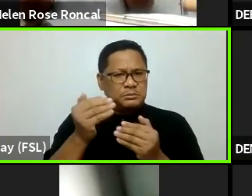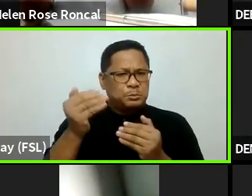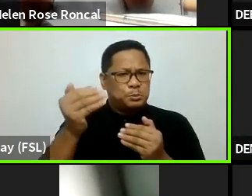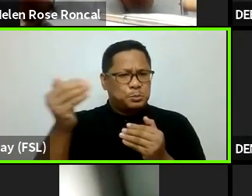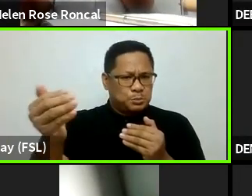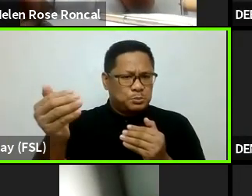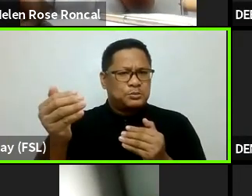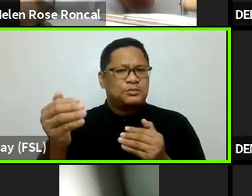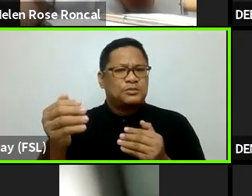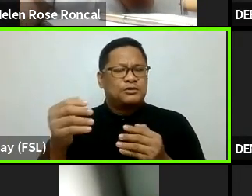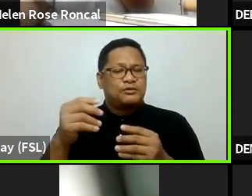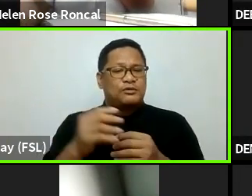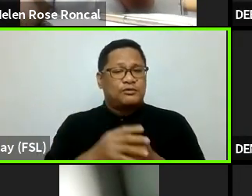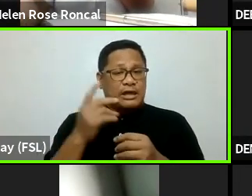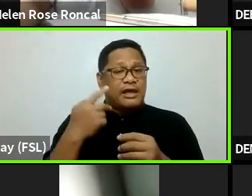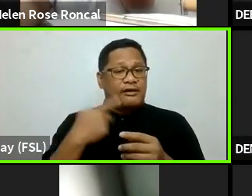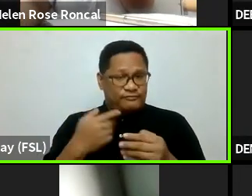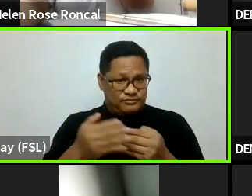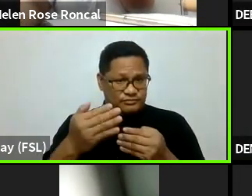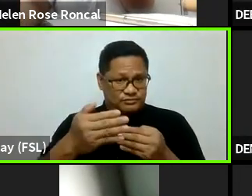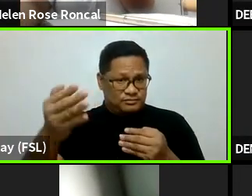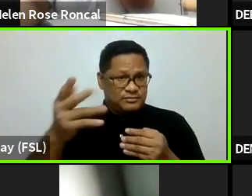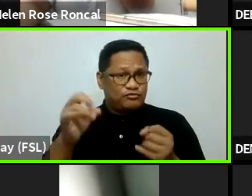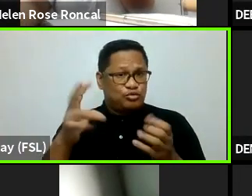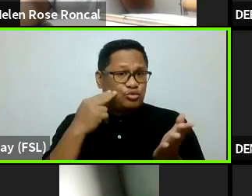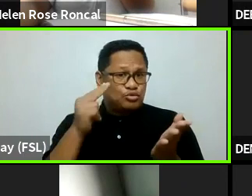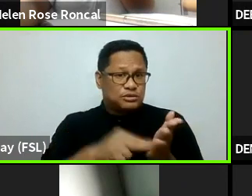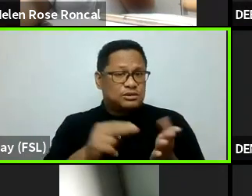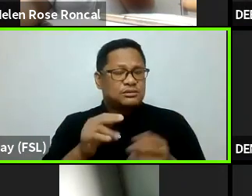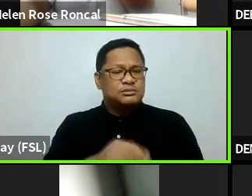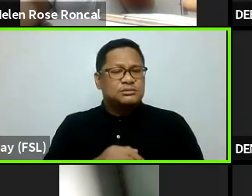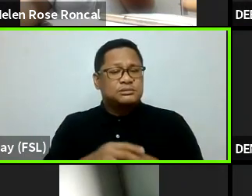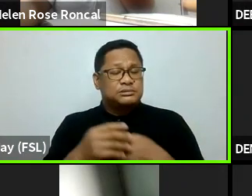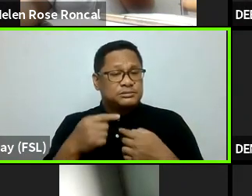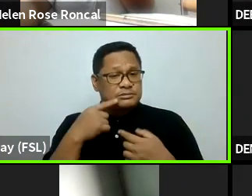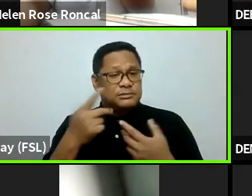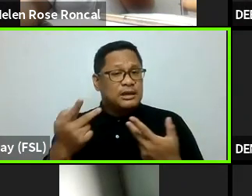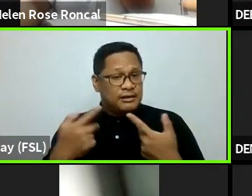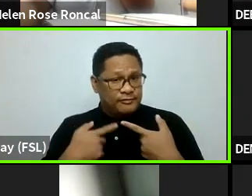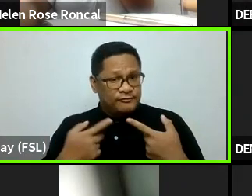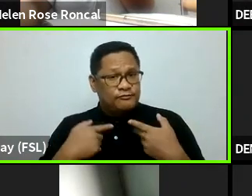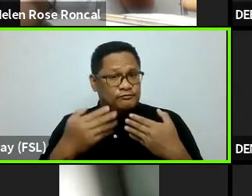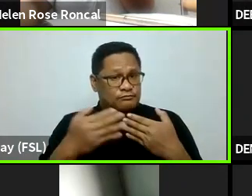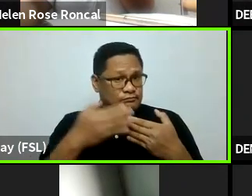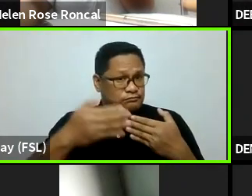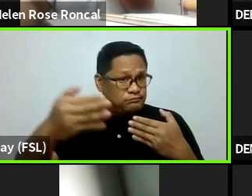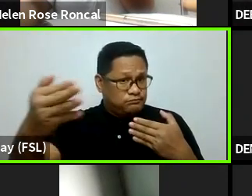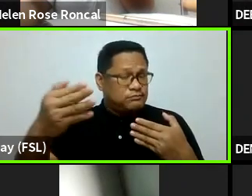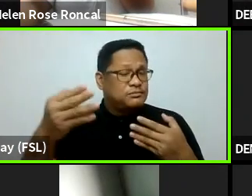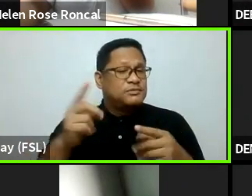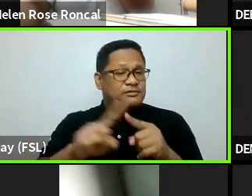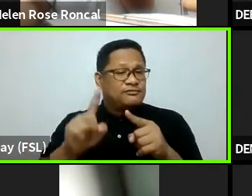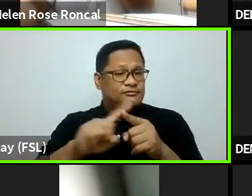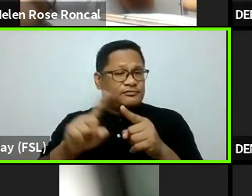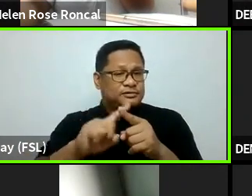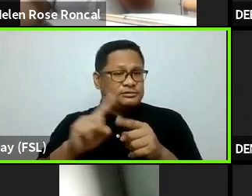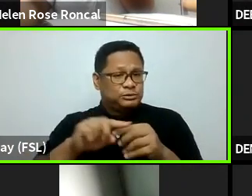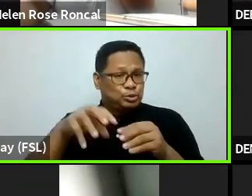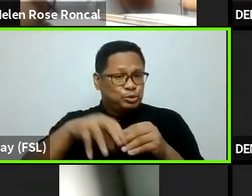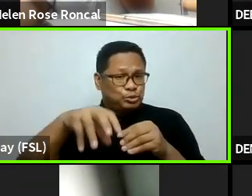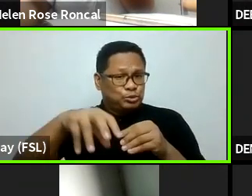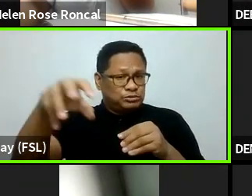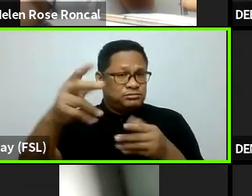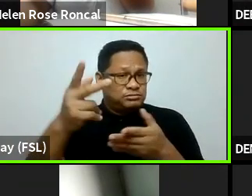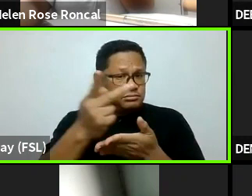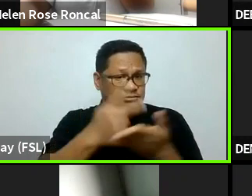for the rest of this series. Okay, if you'll notice, this series of talks is